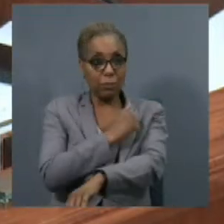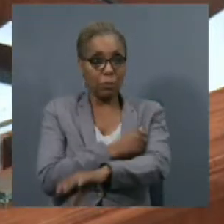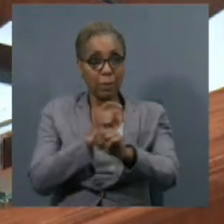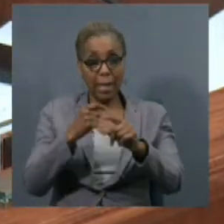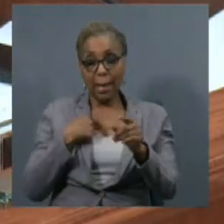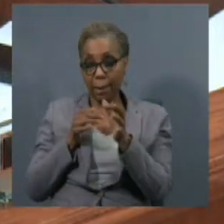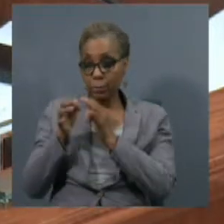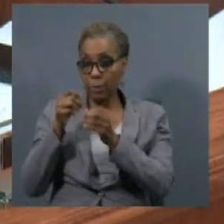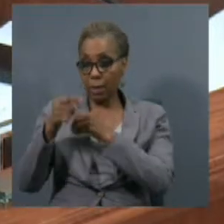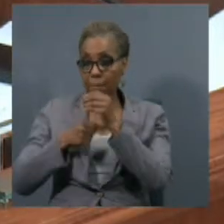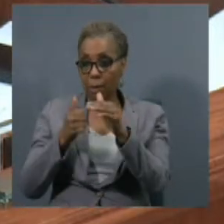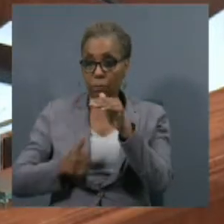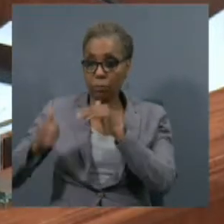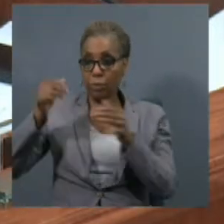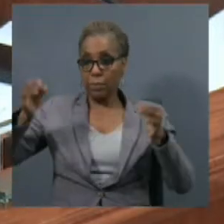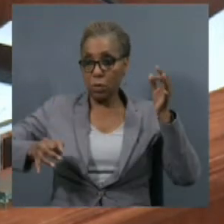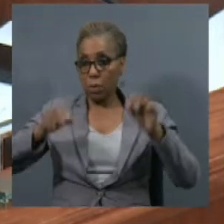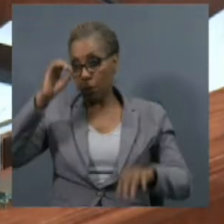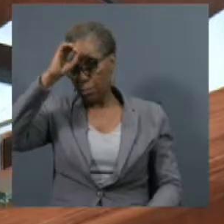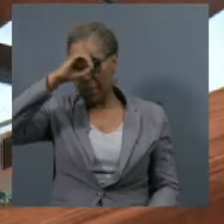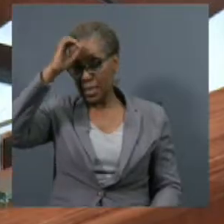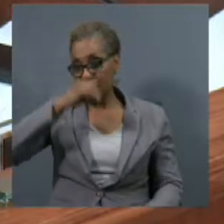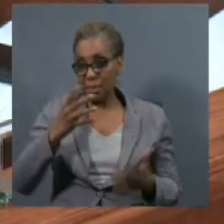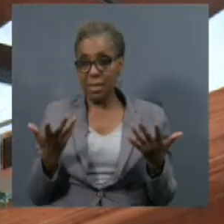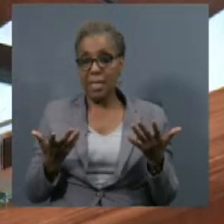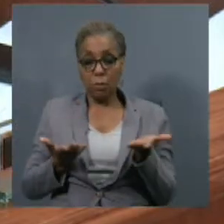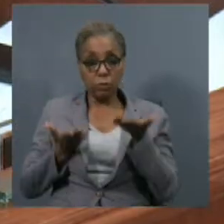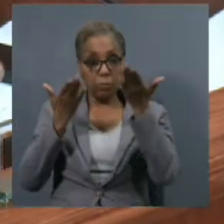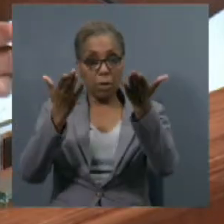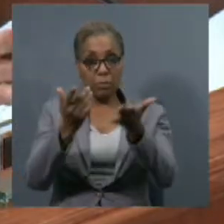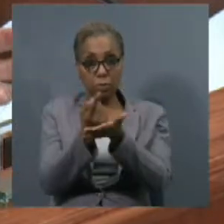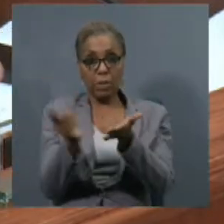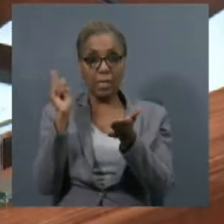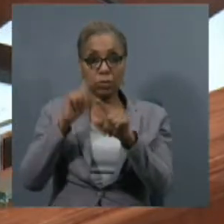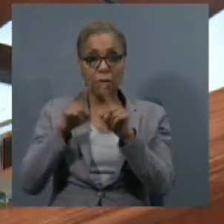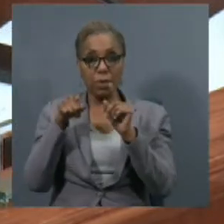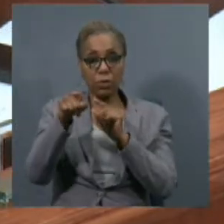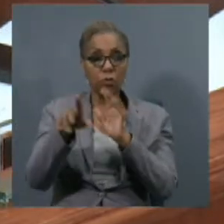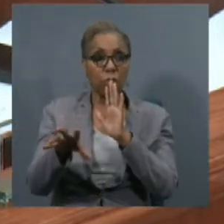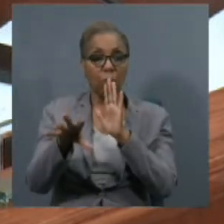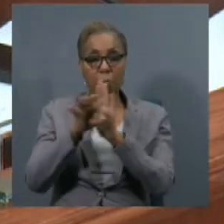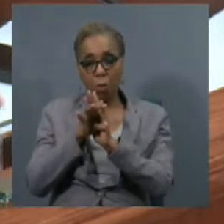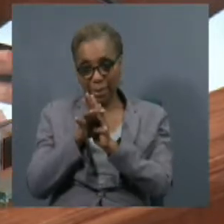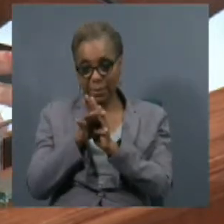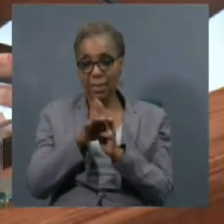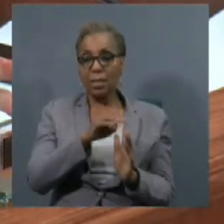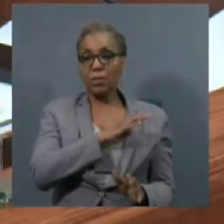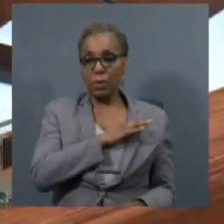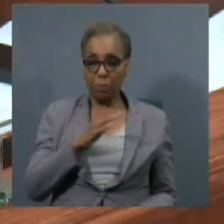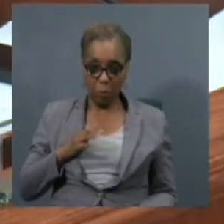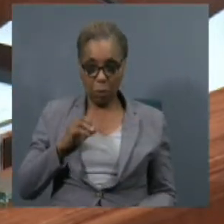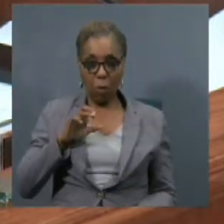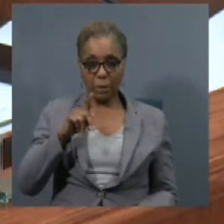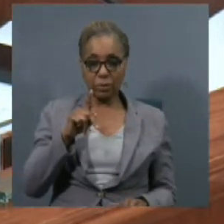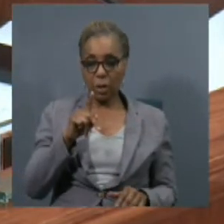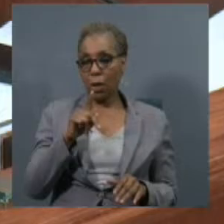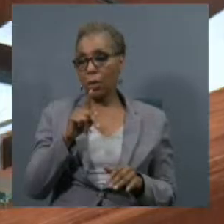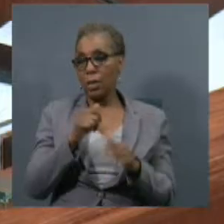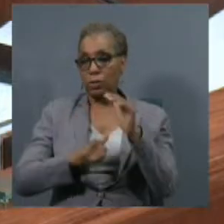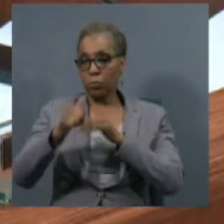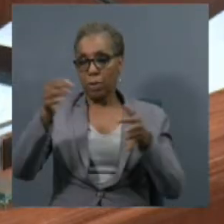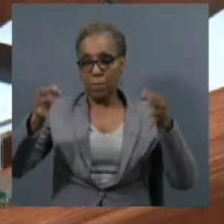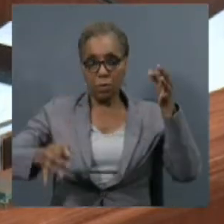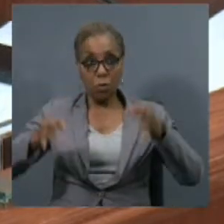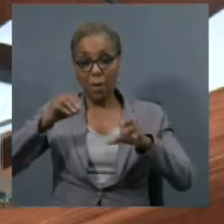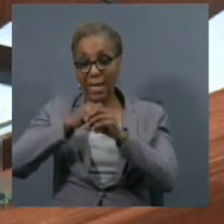told you about the Supreme Court opinion. It was brought up to you last week, but you appoint the board. The Arkansas Supreme Court has said in